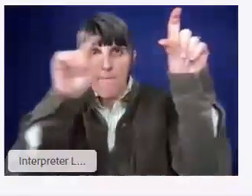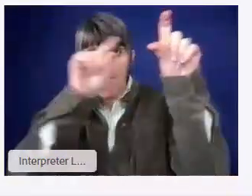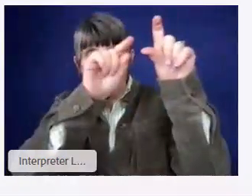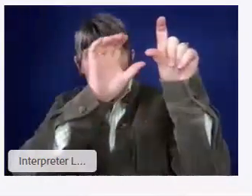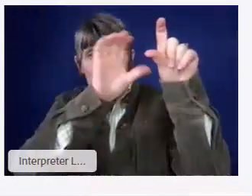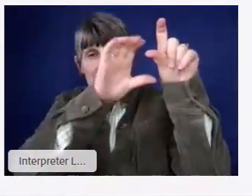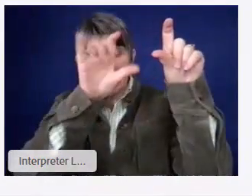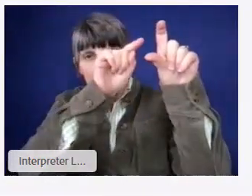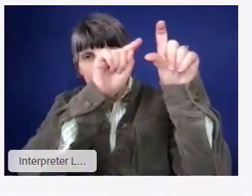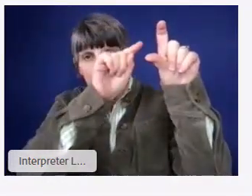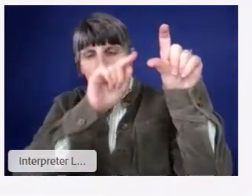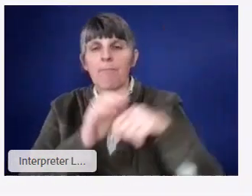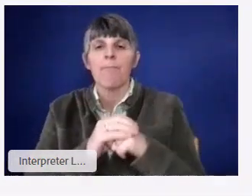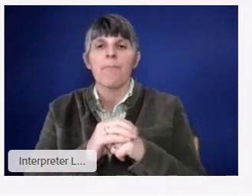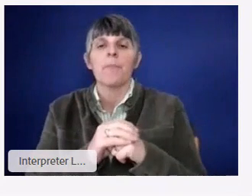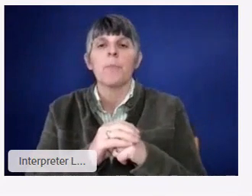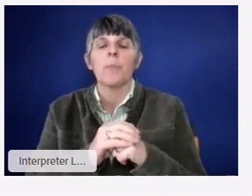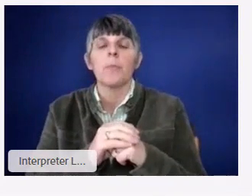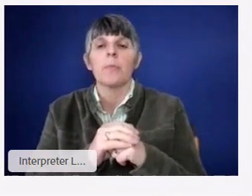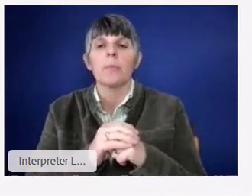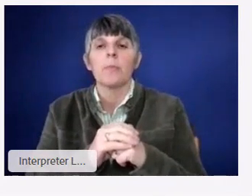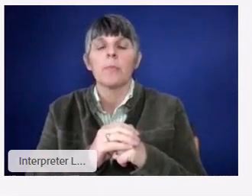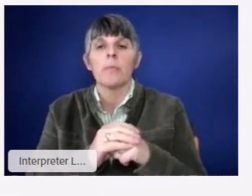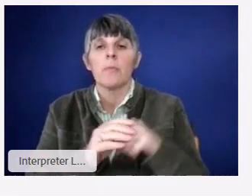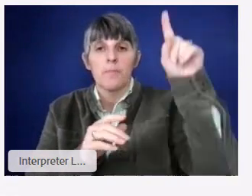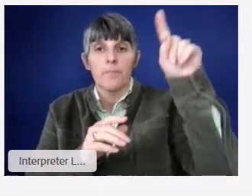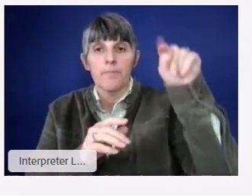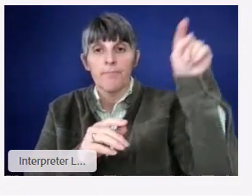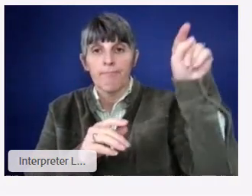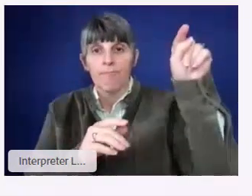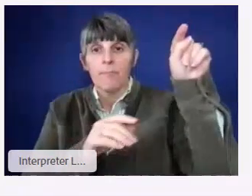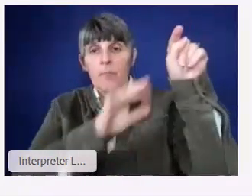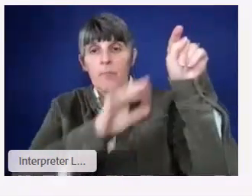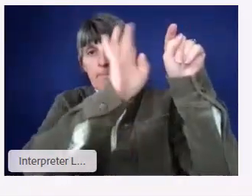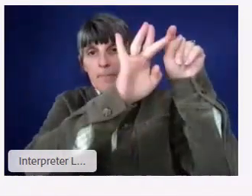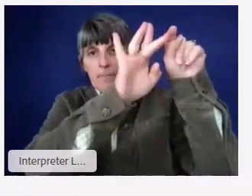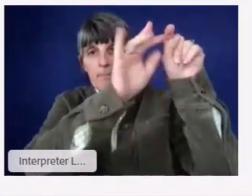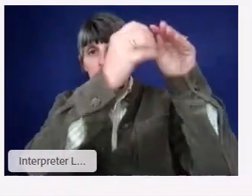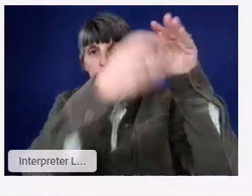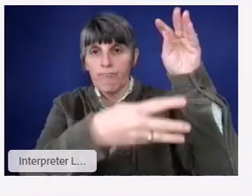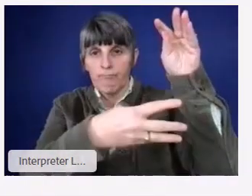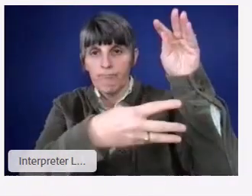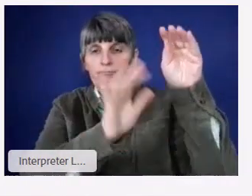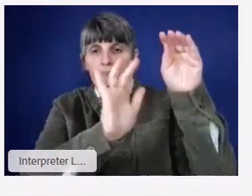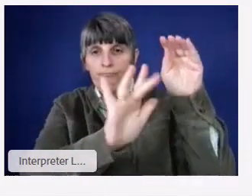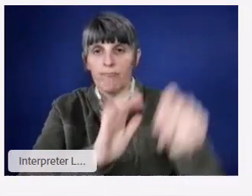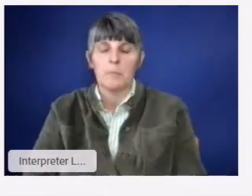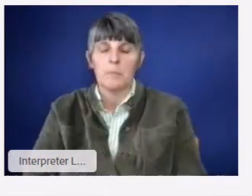CC. You will need to press that button to enable the live closed captioning.